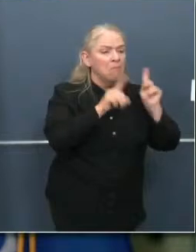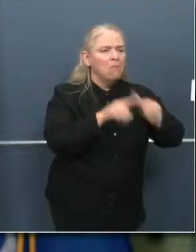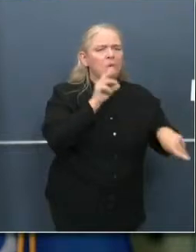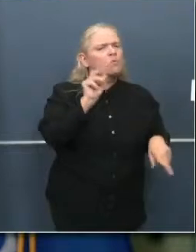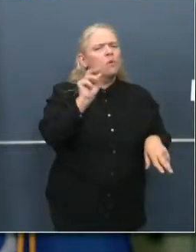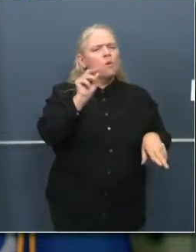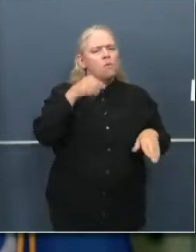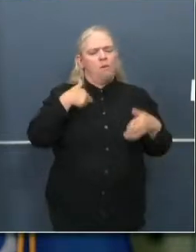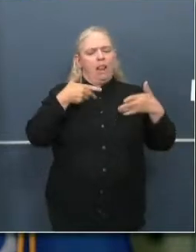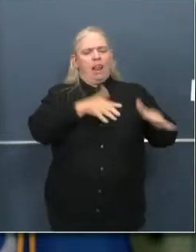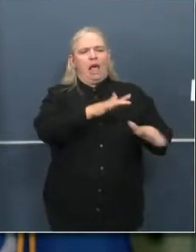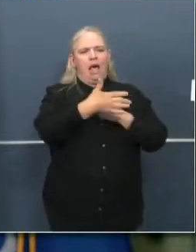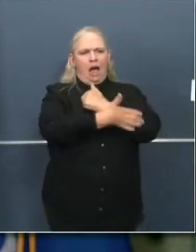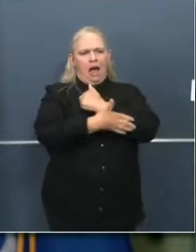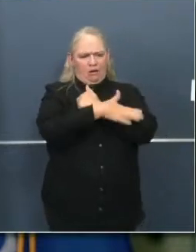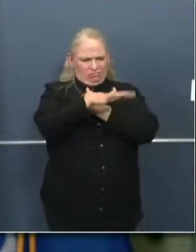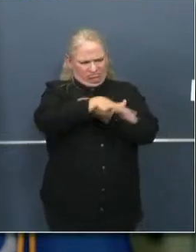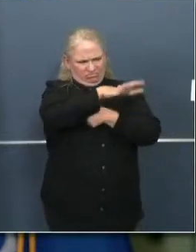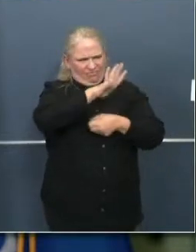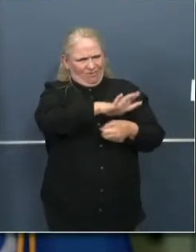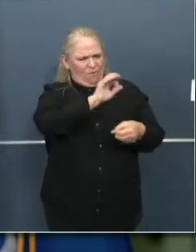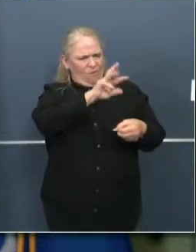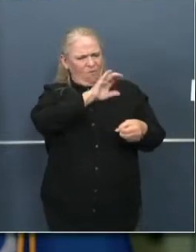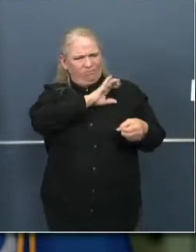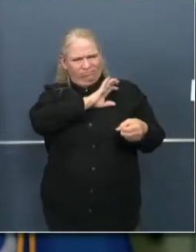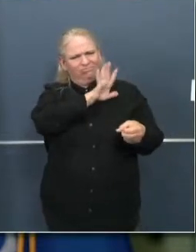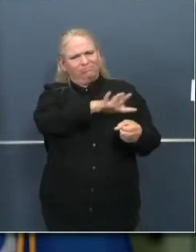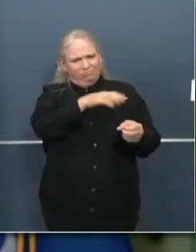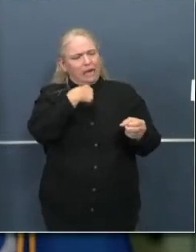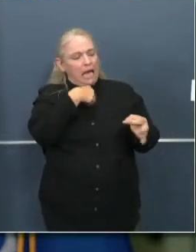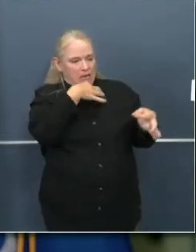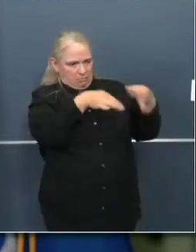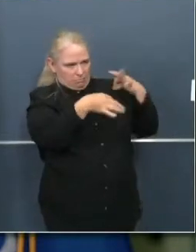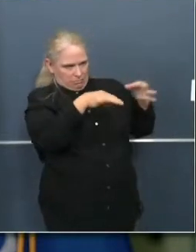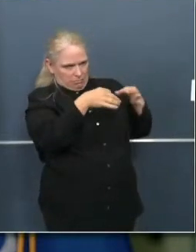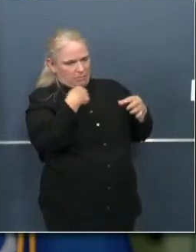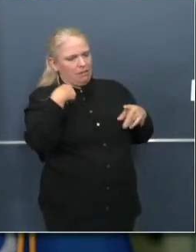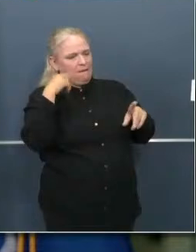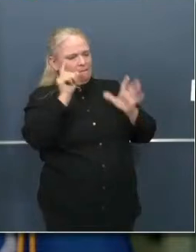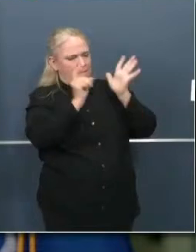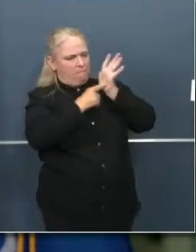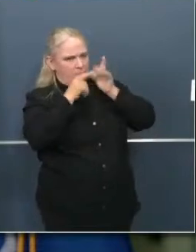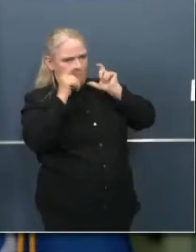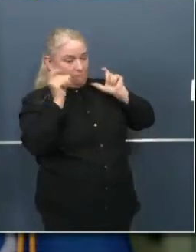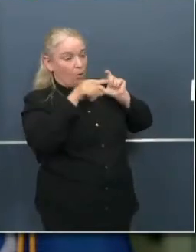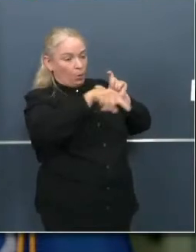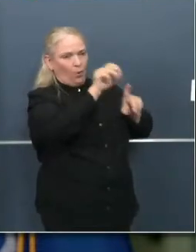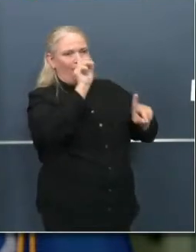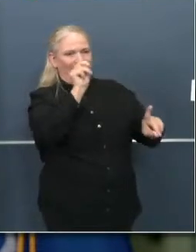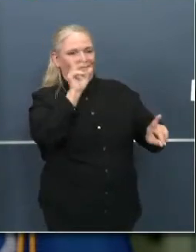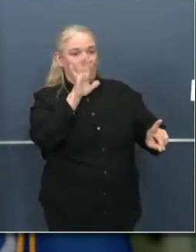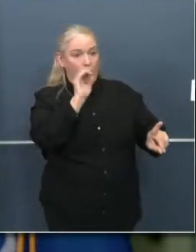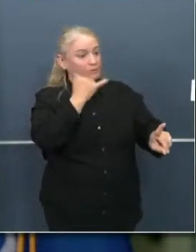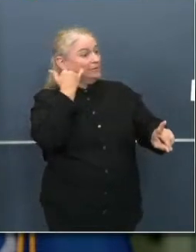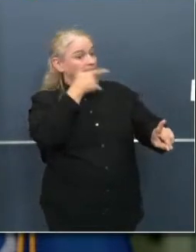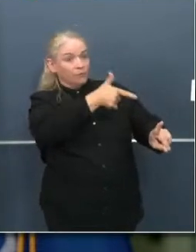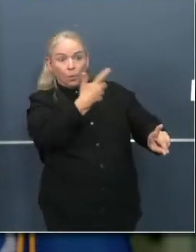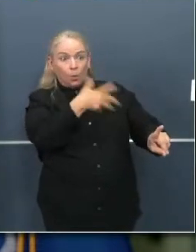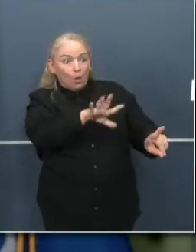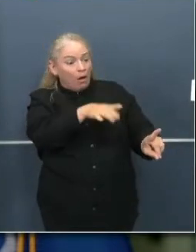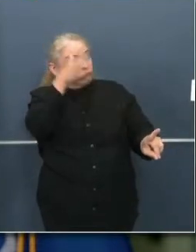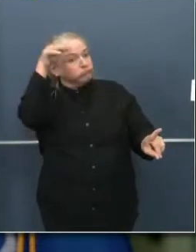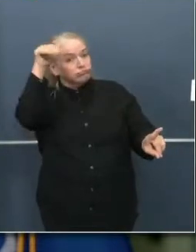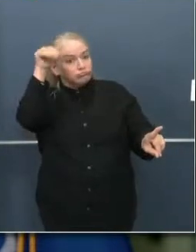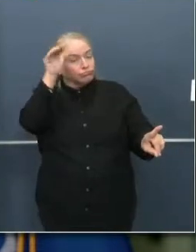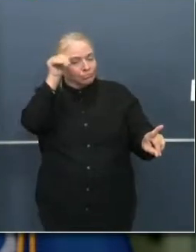we will step up our enforcement at the state level in a more targeted way. I led the presentation today giving you specific examples of what we